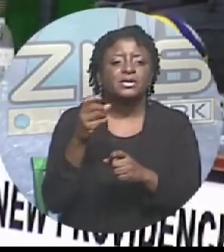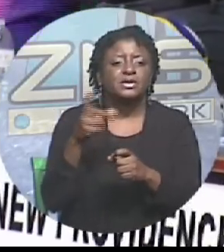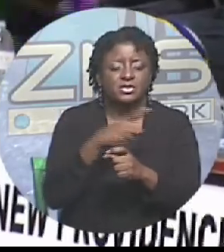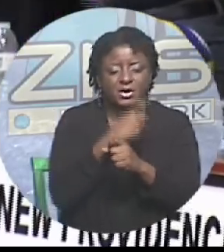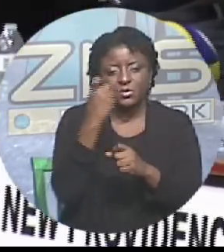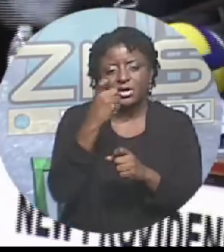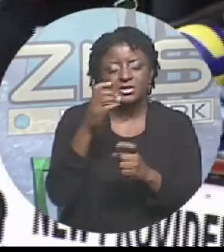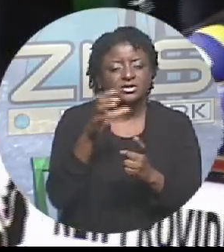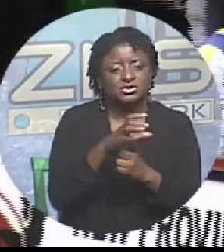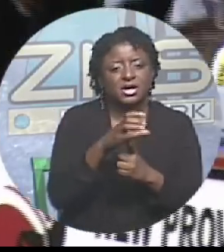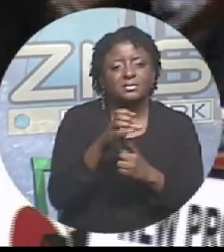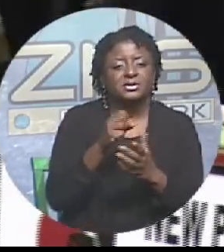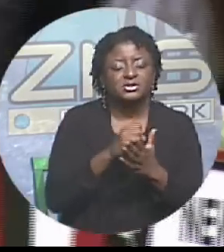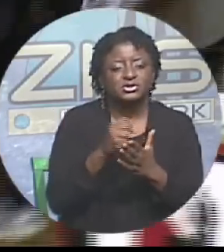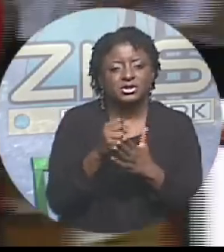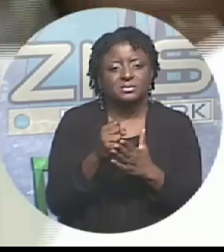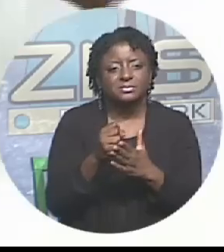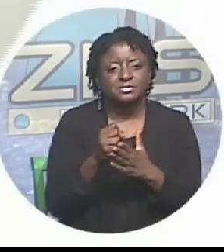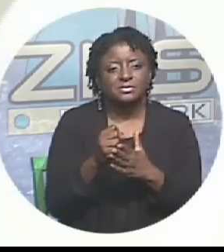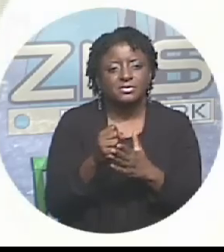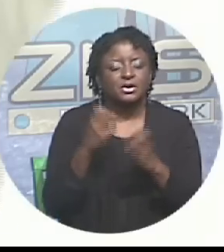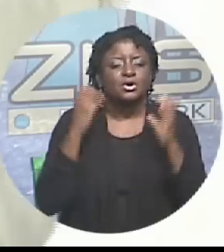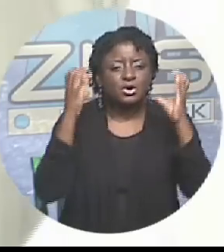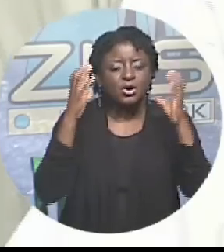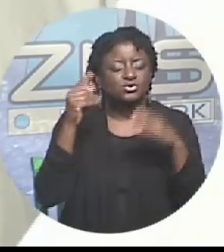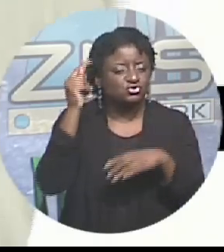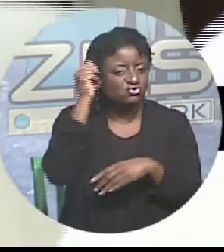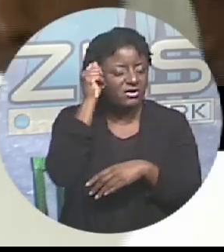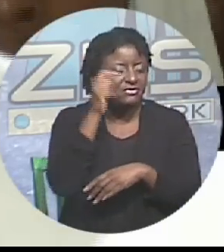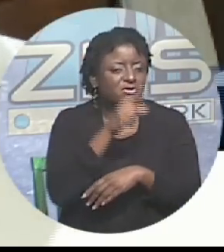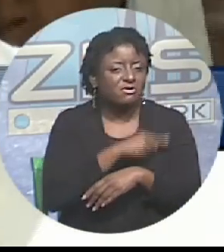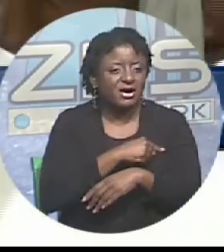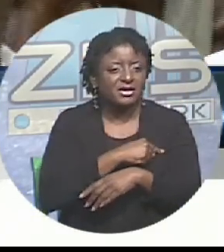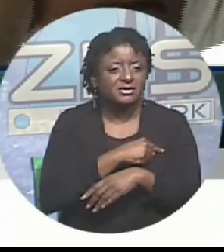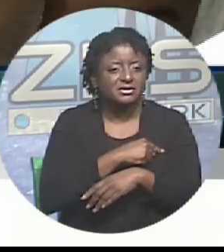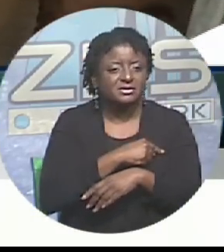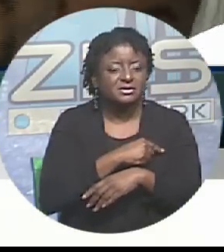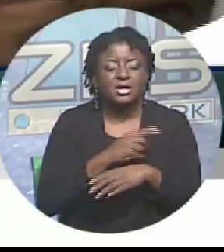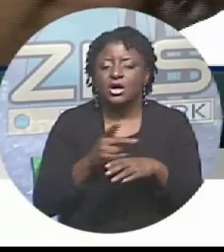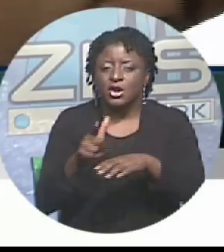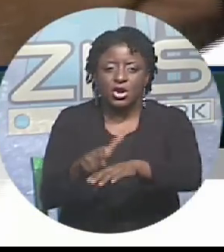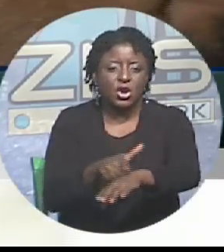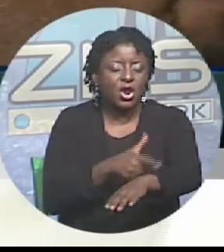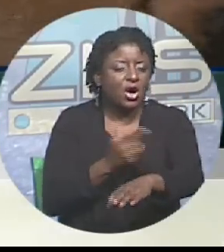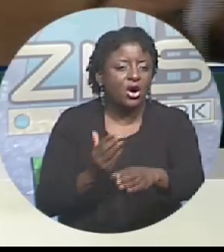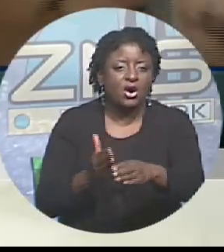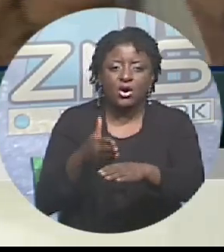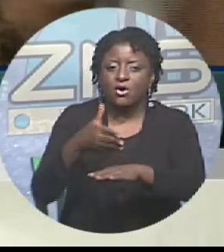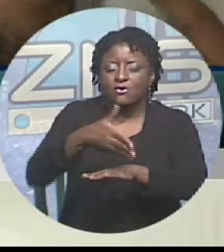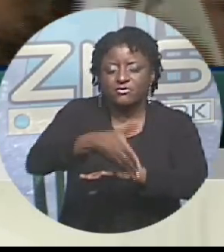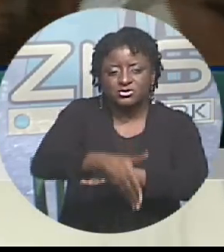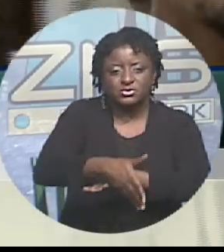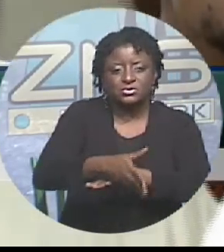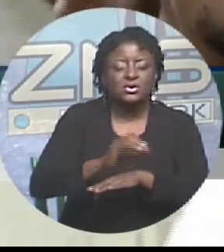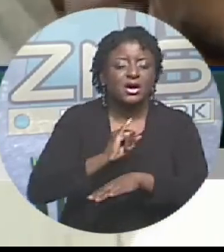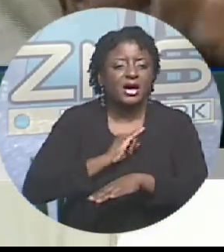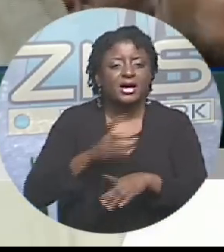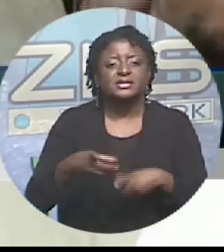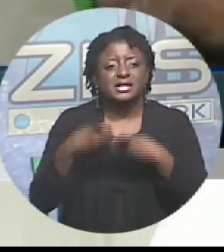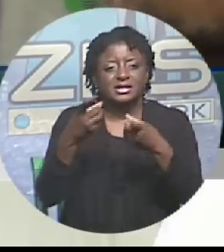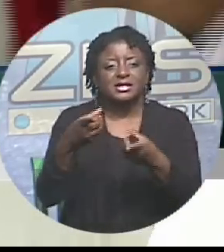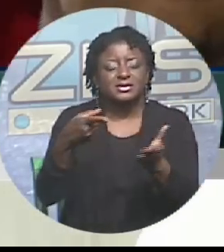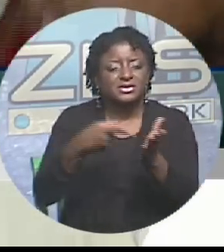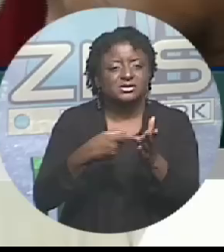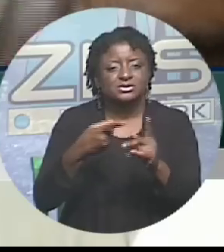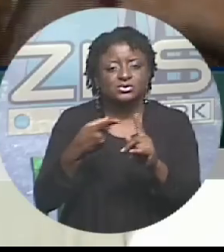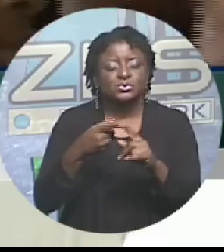Trevor Grant gets the Gatorade bath. It's been long overdue, you know. I dedicate this one to my old man, because I don't even know if I'm planning on coming back